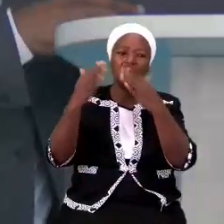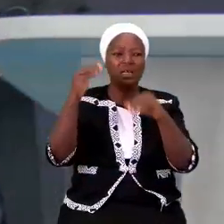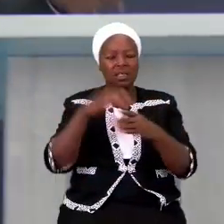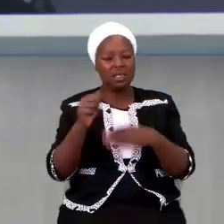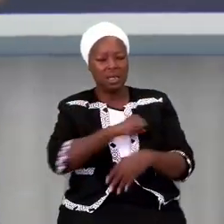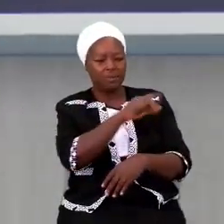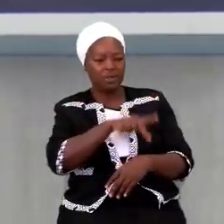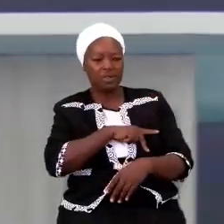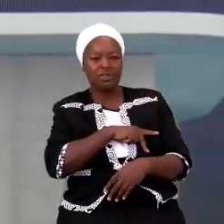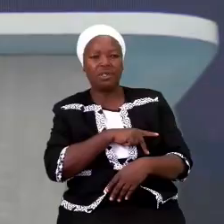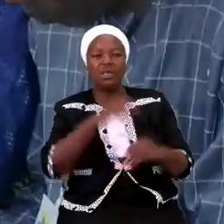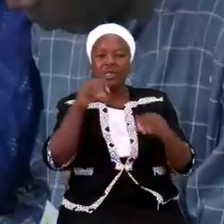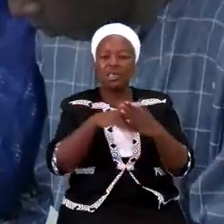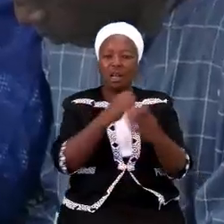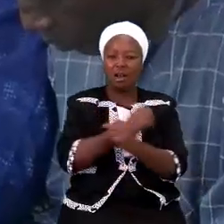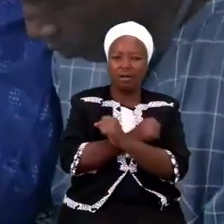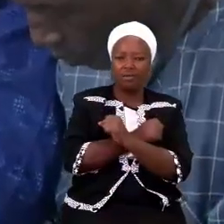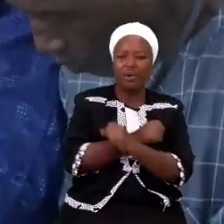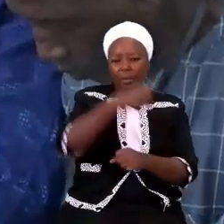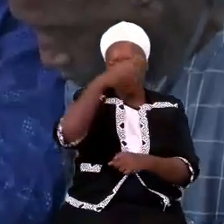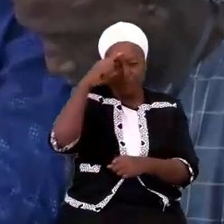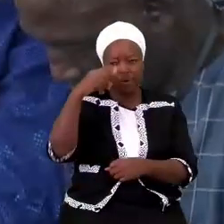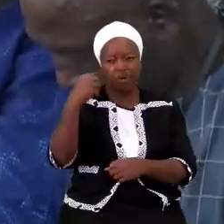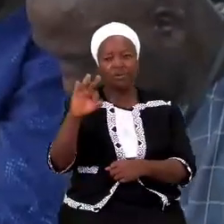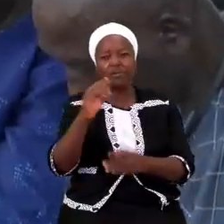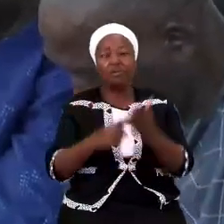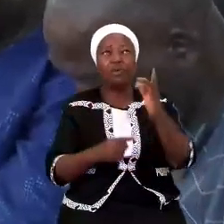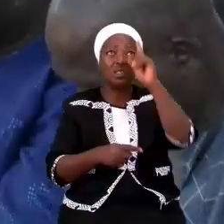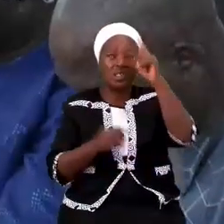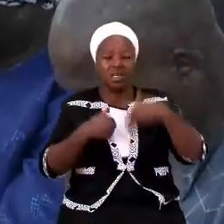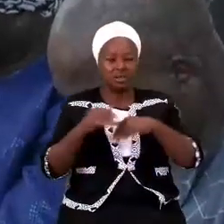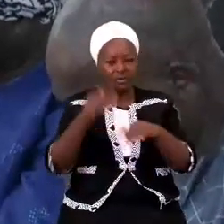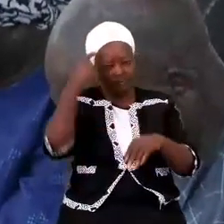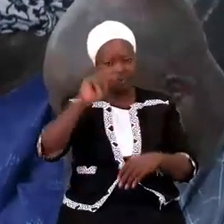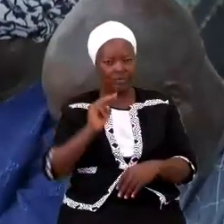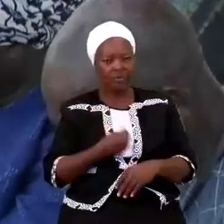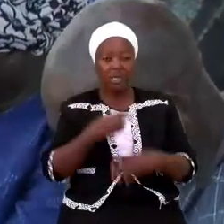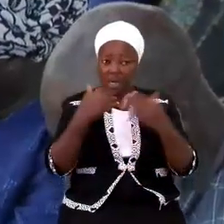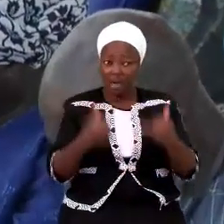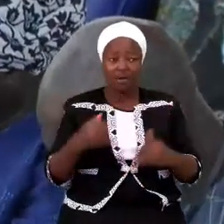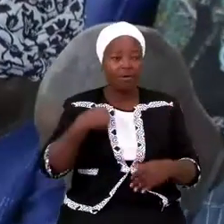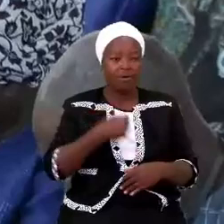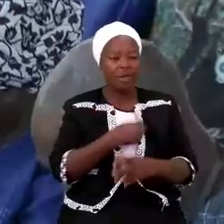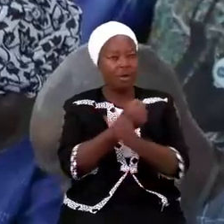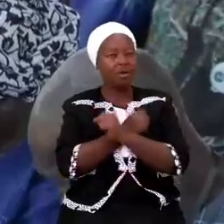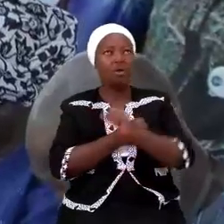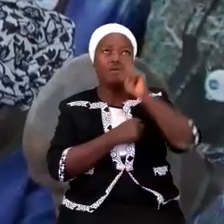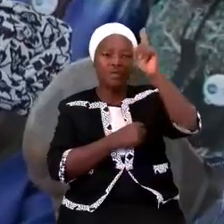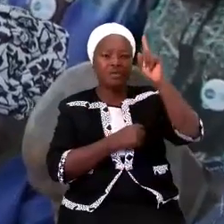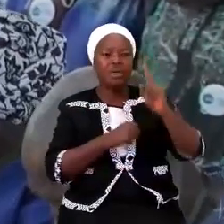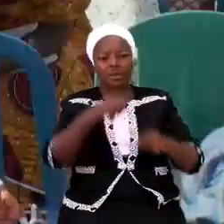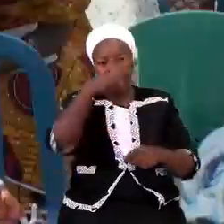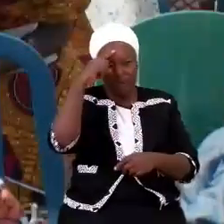we love him because he first loved us. That's what we're talking